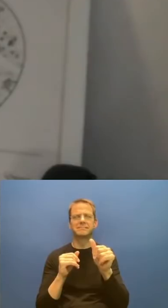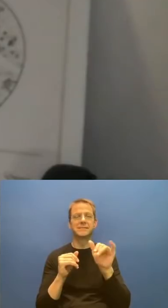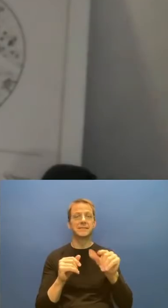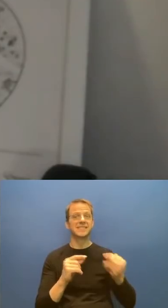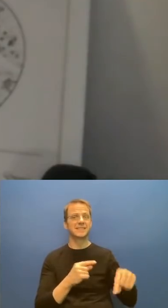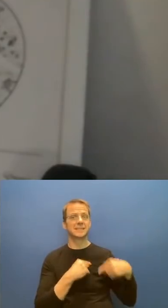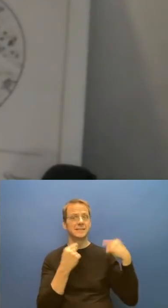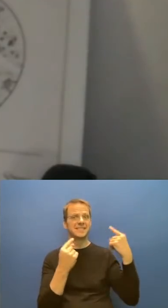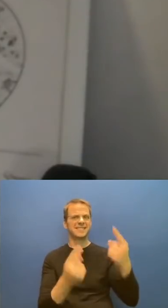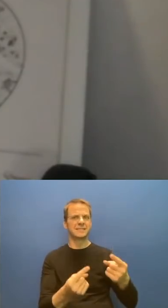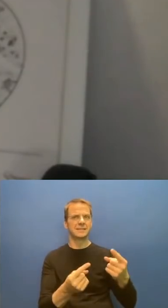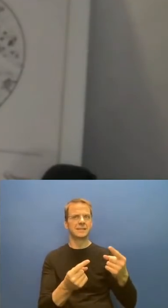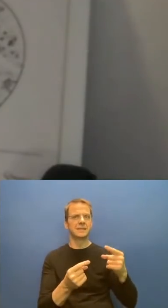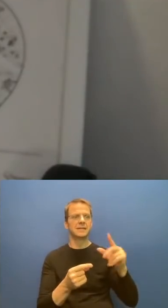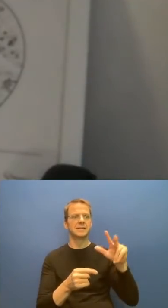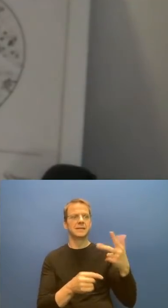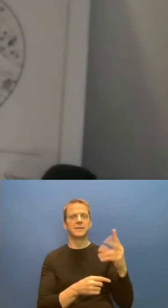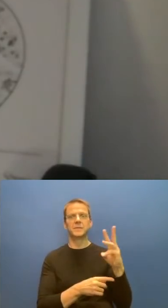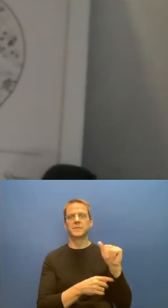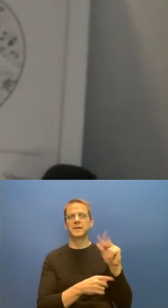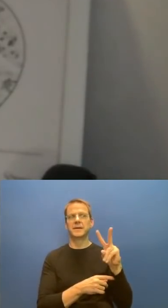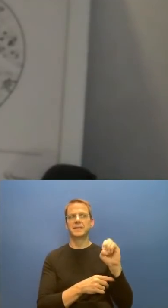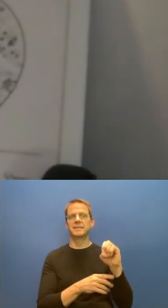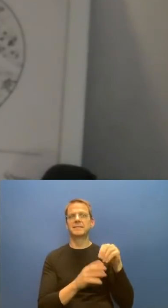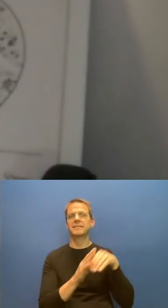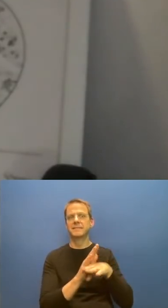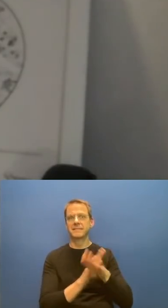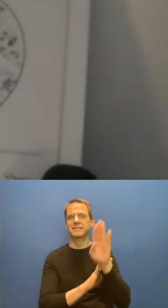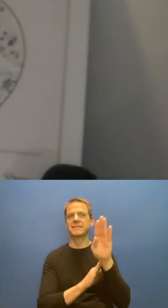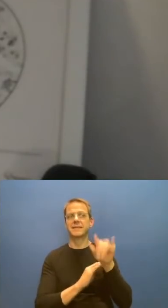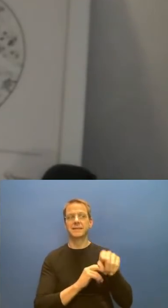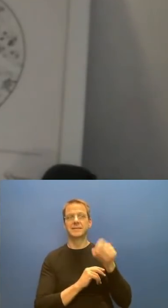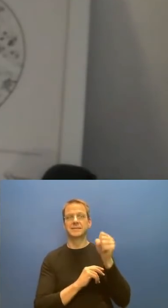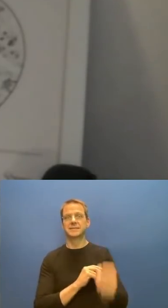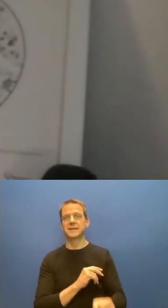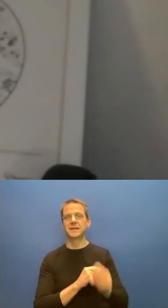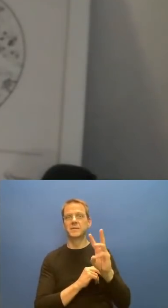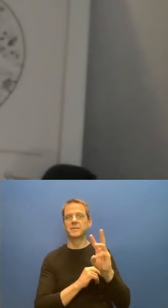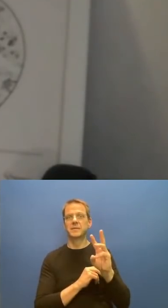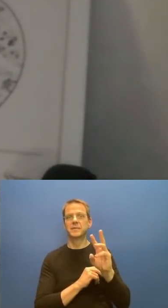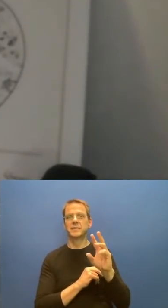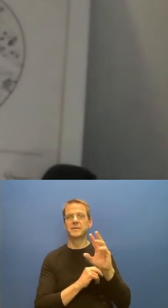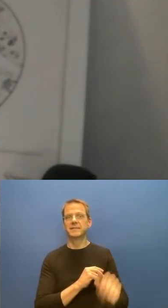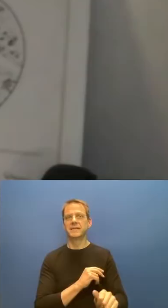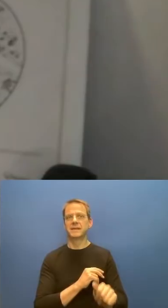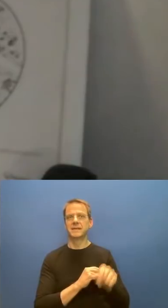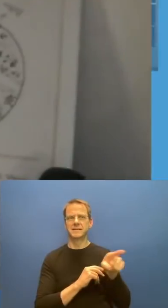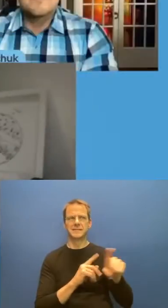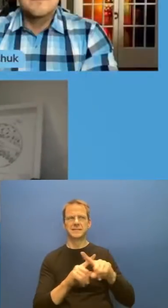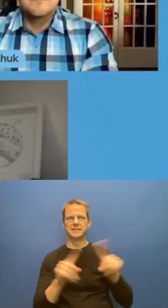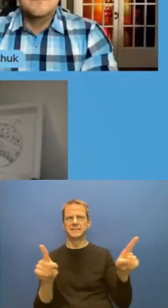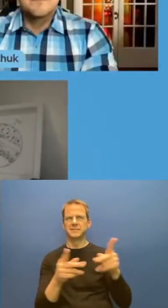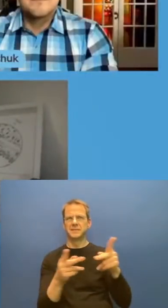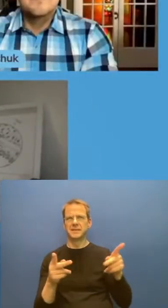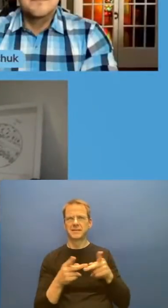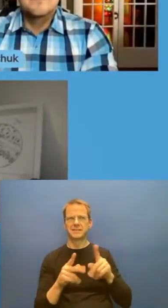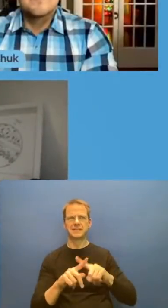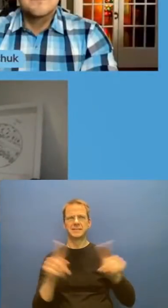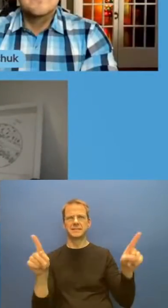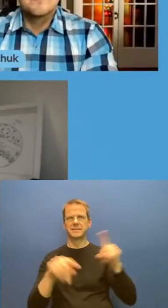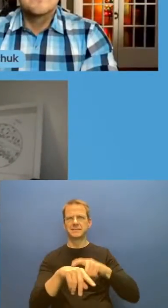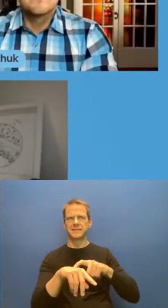in time than where we are right now. So I think we need to take a step back and look at the data.